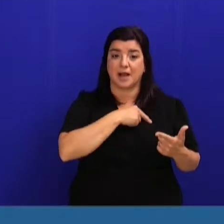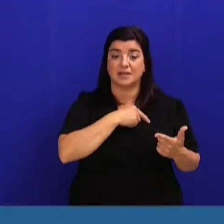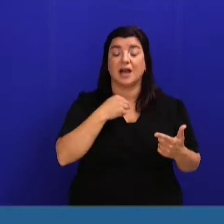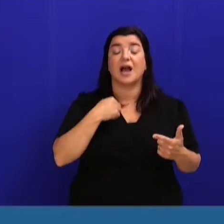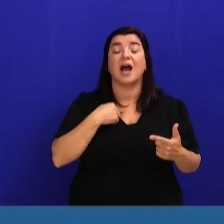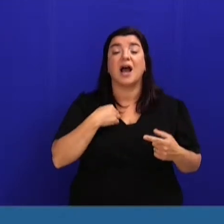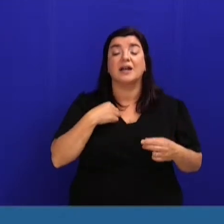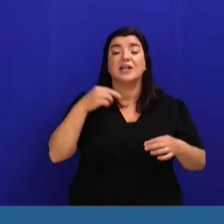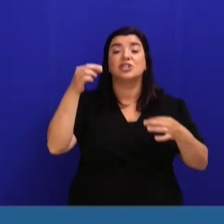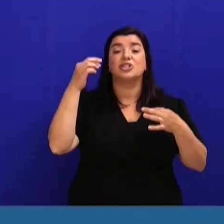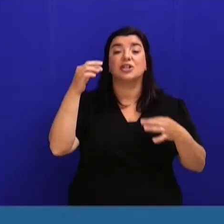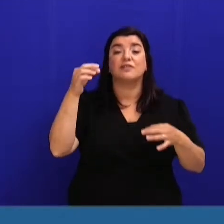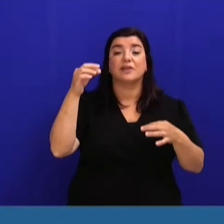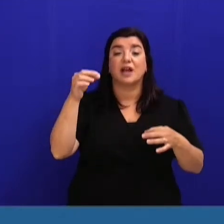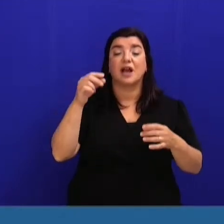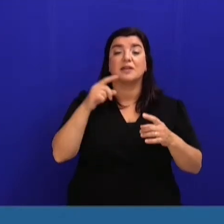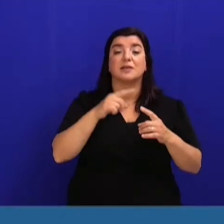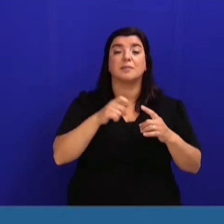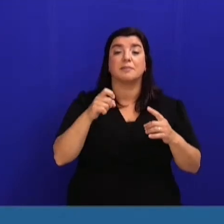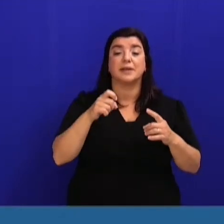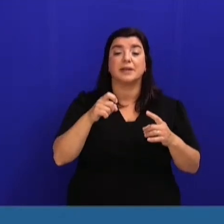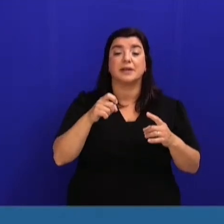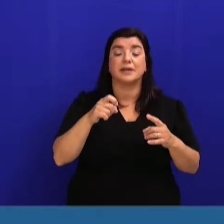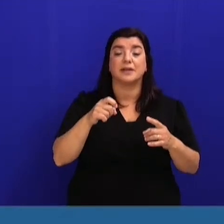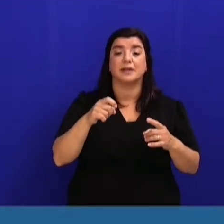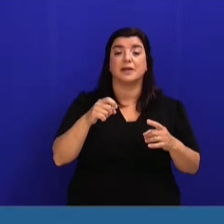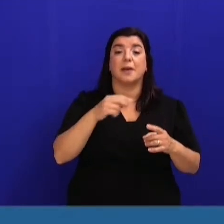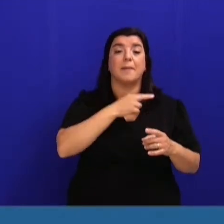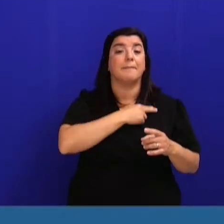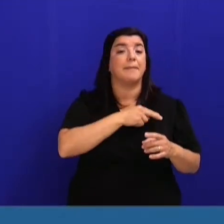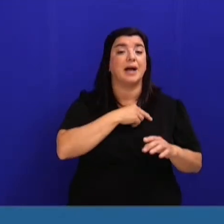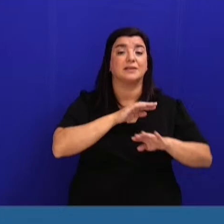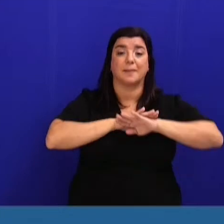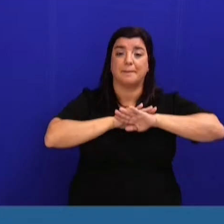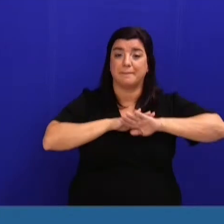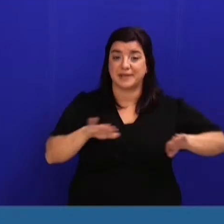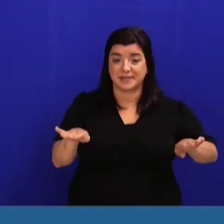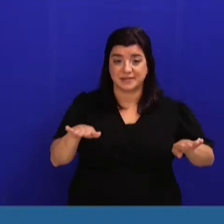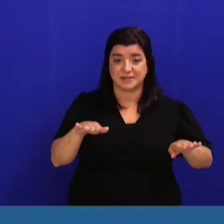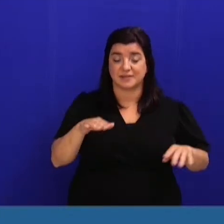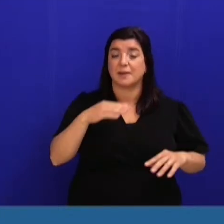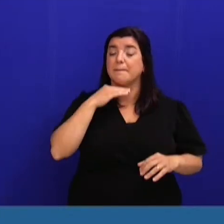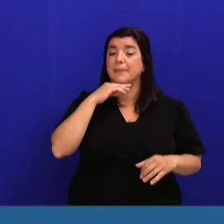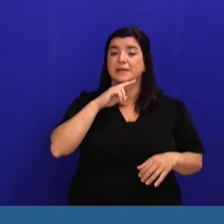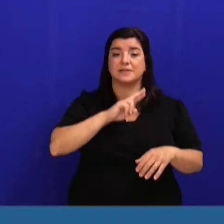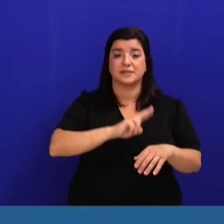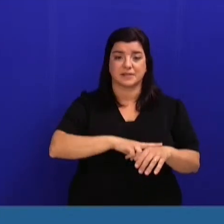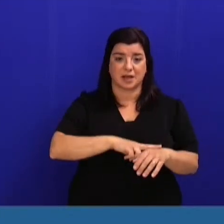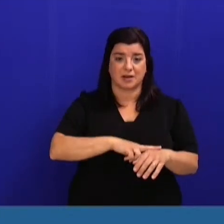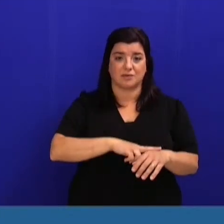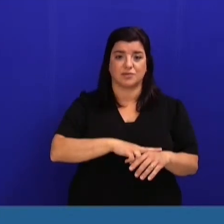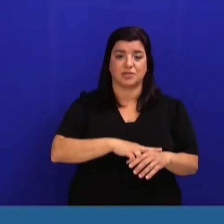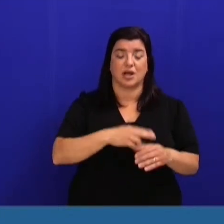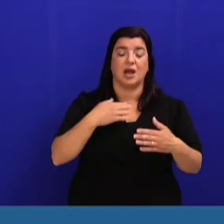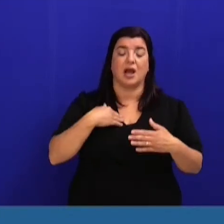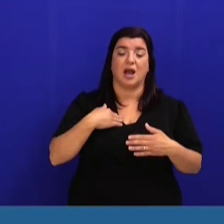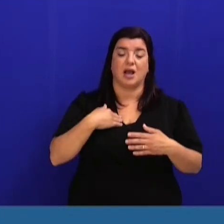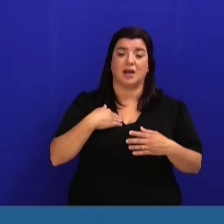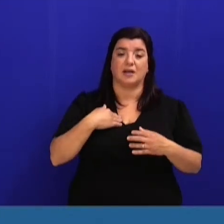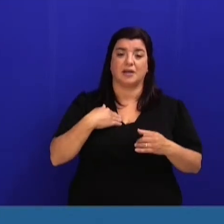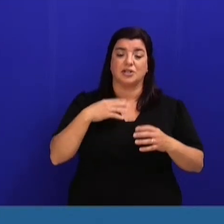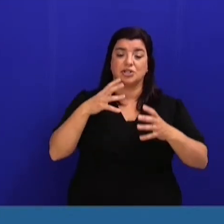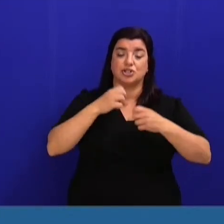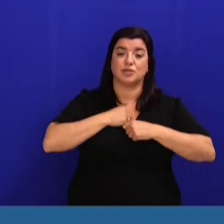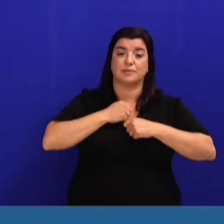biss iċ-ċertifikat għal dawk id-dozi li ikunu ingħataw minn dawk il-vaccines li aħna nkunu importajna aħna u li nkunu